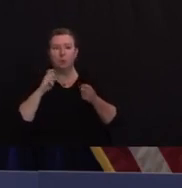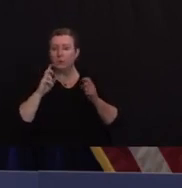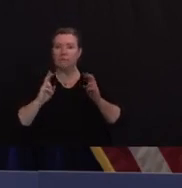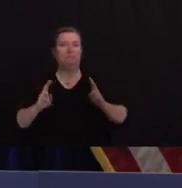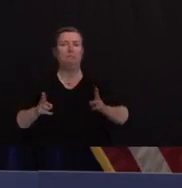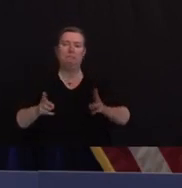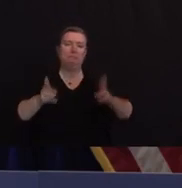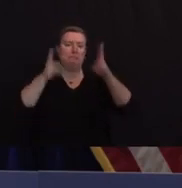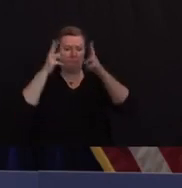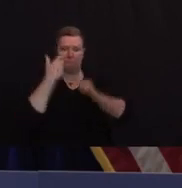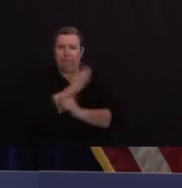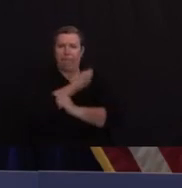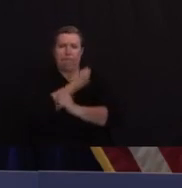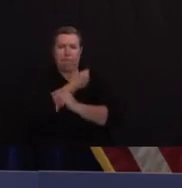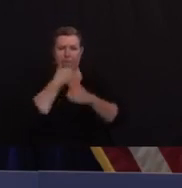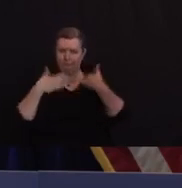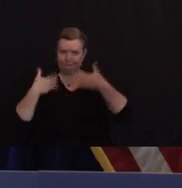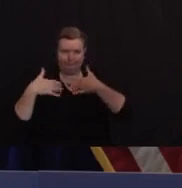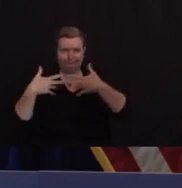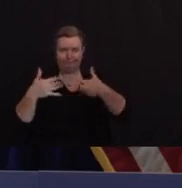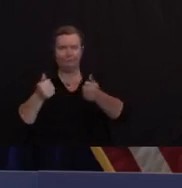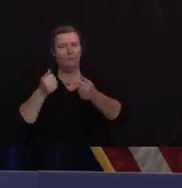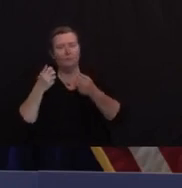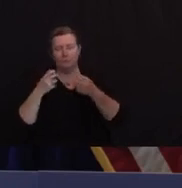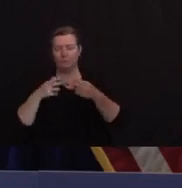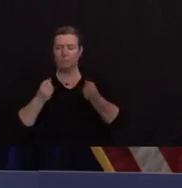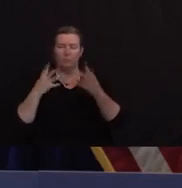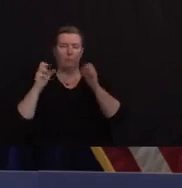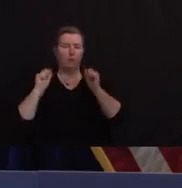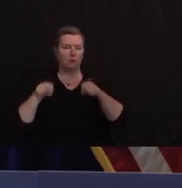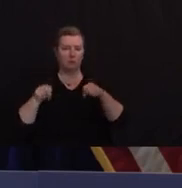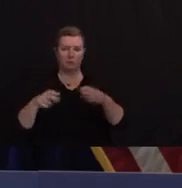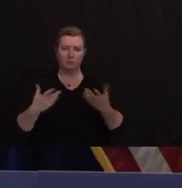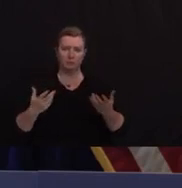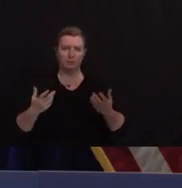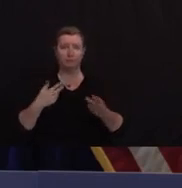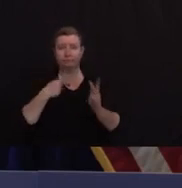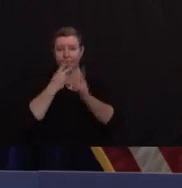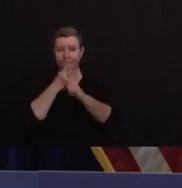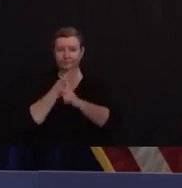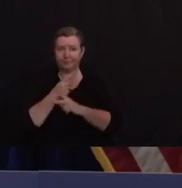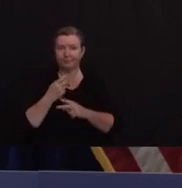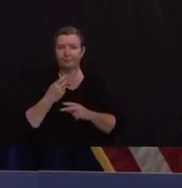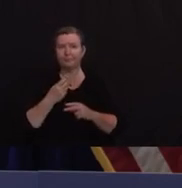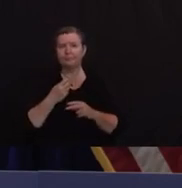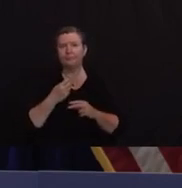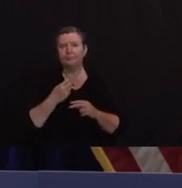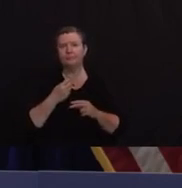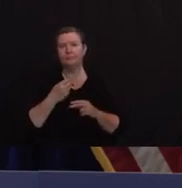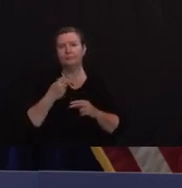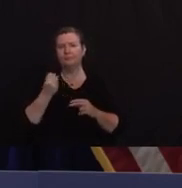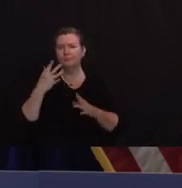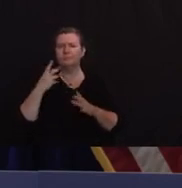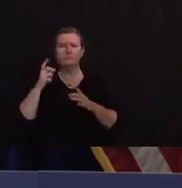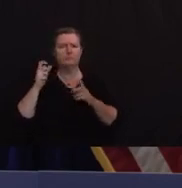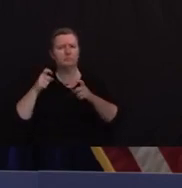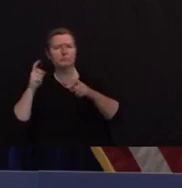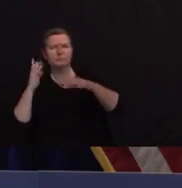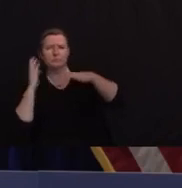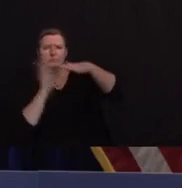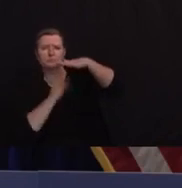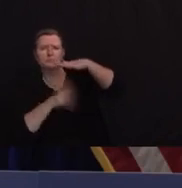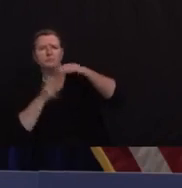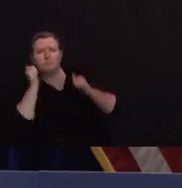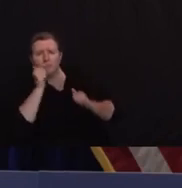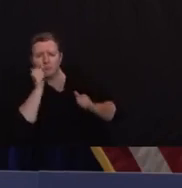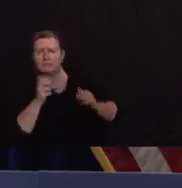identify what the throughput has to be on a daily basis to make sure that everyone in New Jersey that's eligible to get